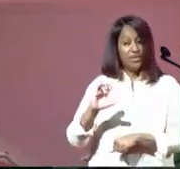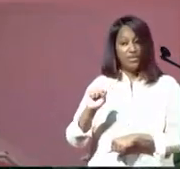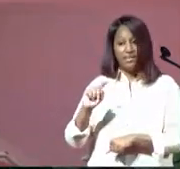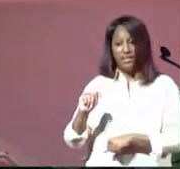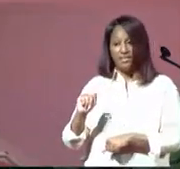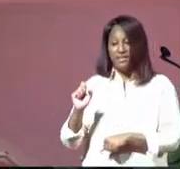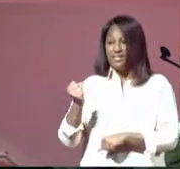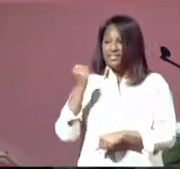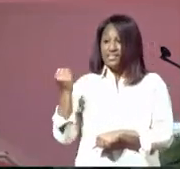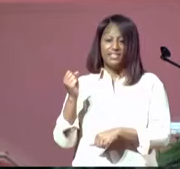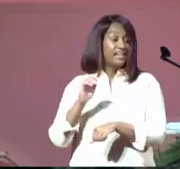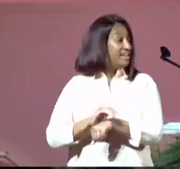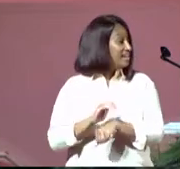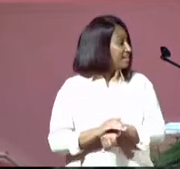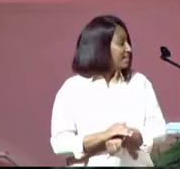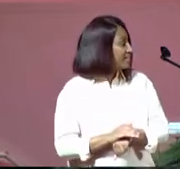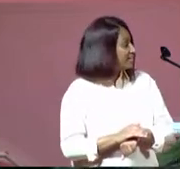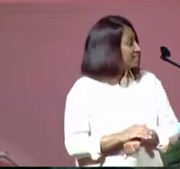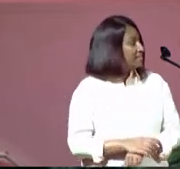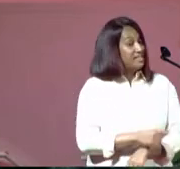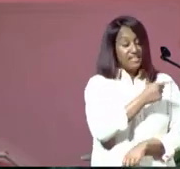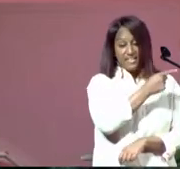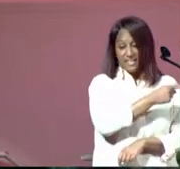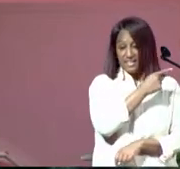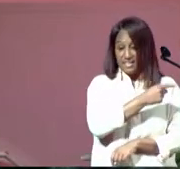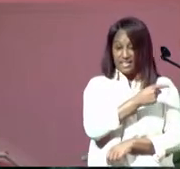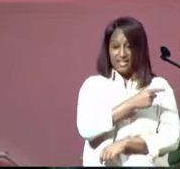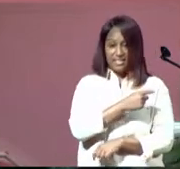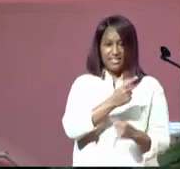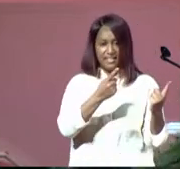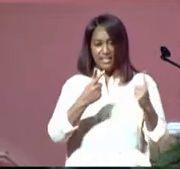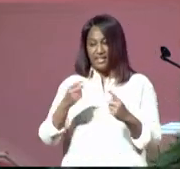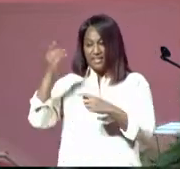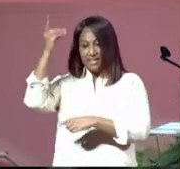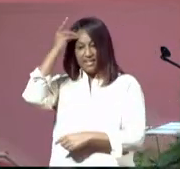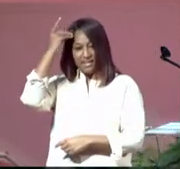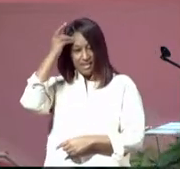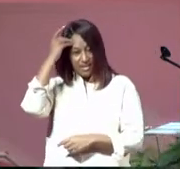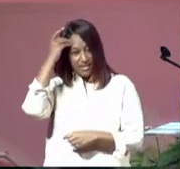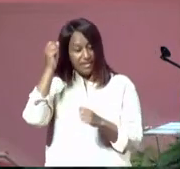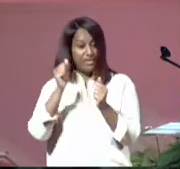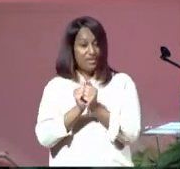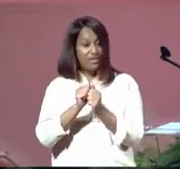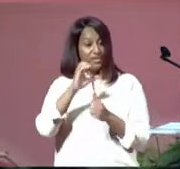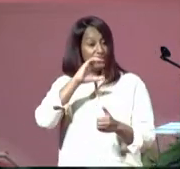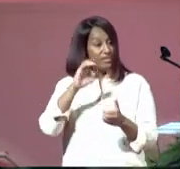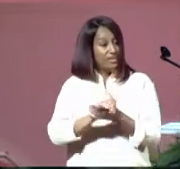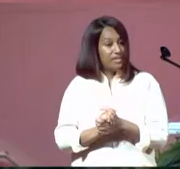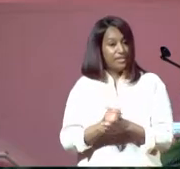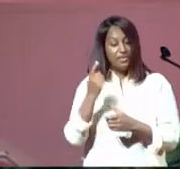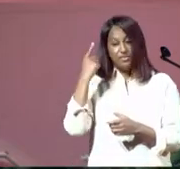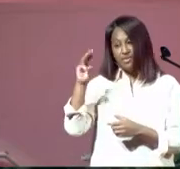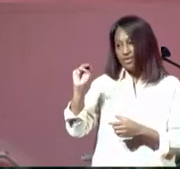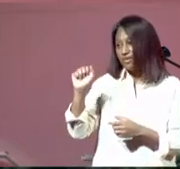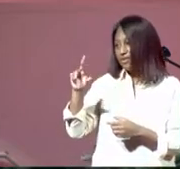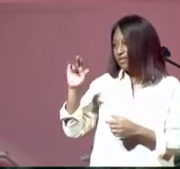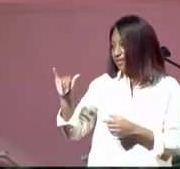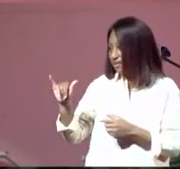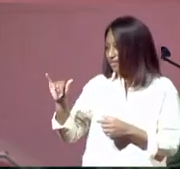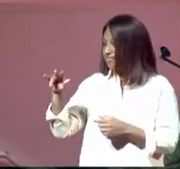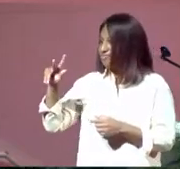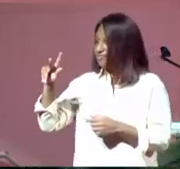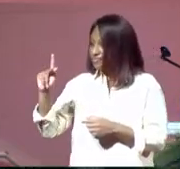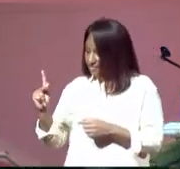night. Bishop McKissick was in town, I guess with Kim, for Mary Kay. That's right, for Mary